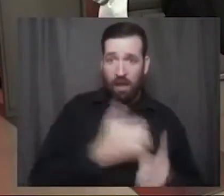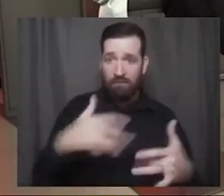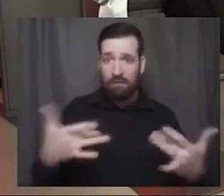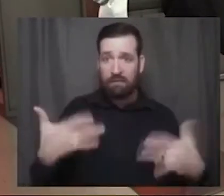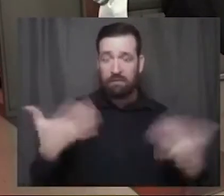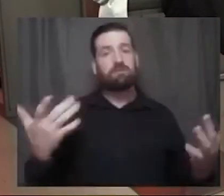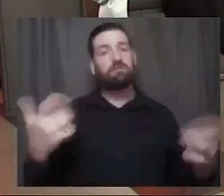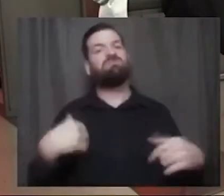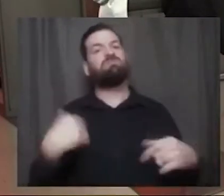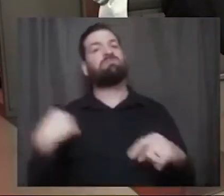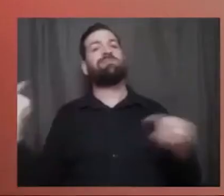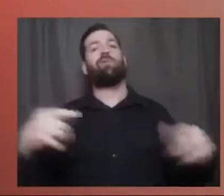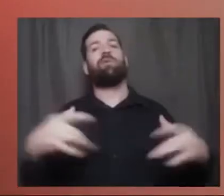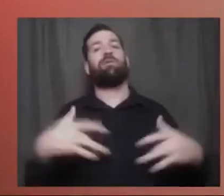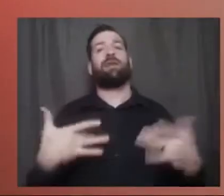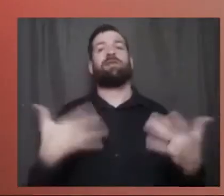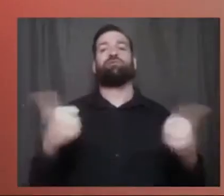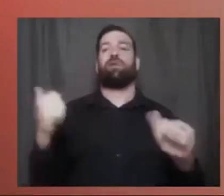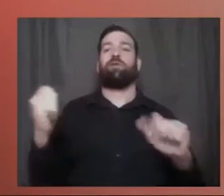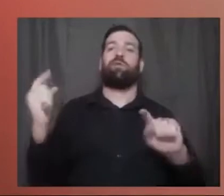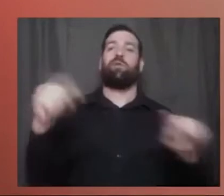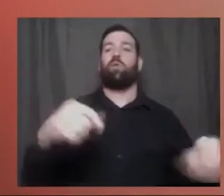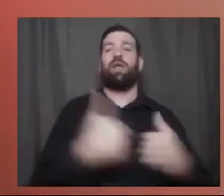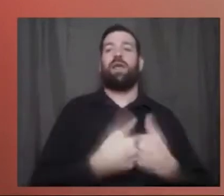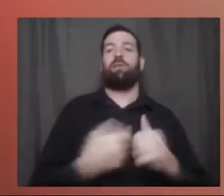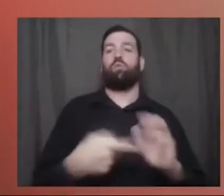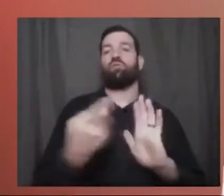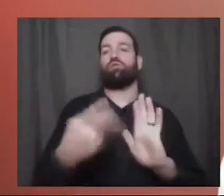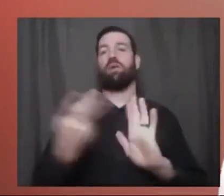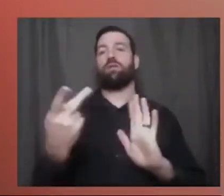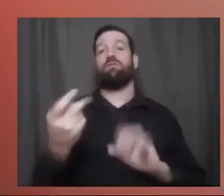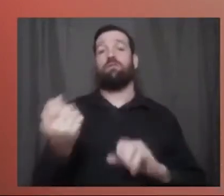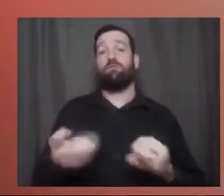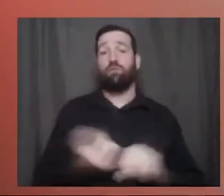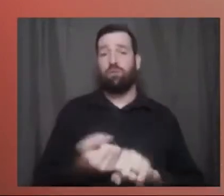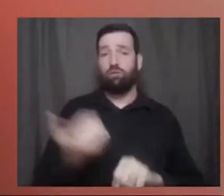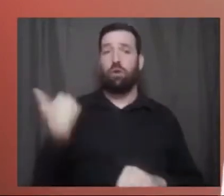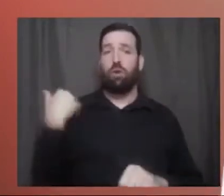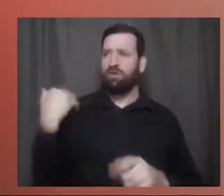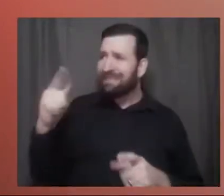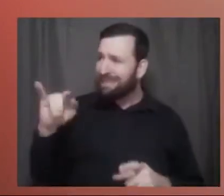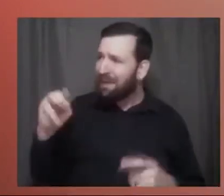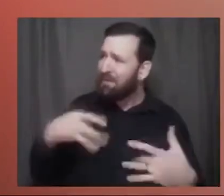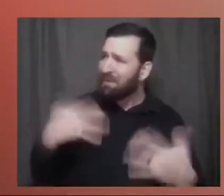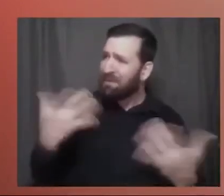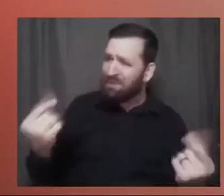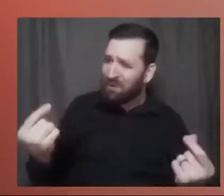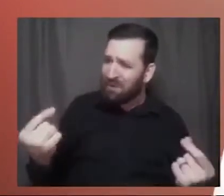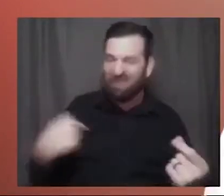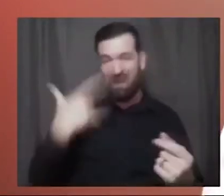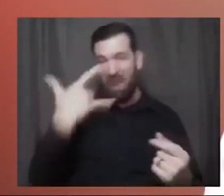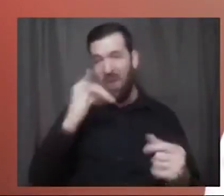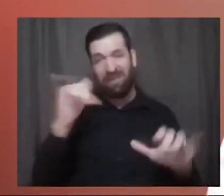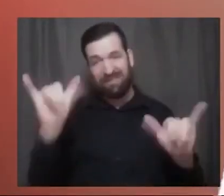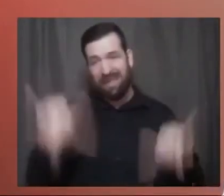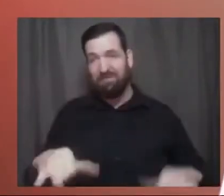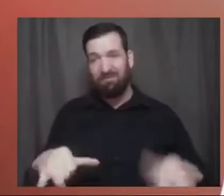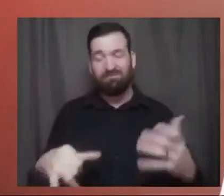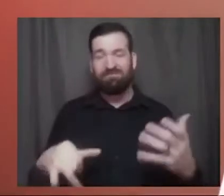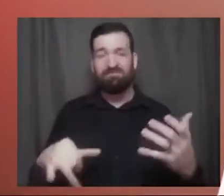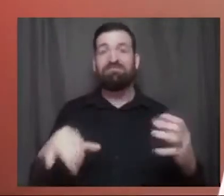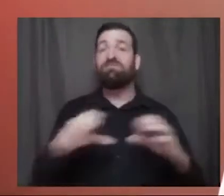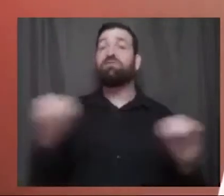I try to go to a game once or twice a year, and I was there a few years ago, and there was Tim. It's like, Tim, what are you doing? And he looked the same and doing great, and didn't have his cowboy boots on, so I knew